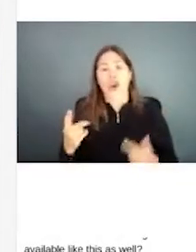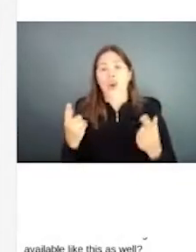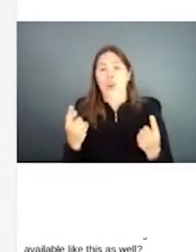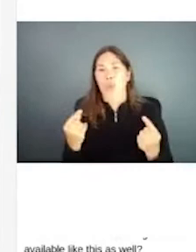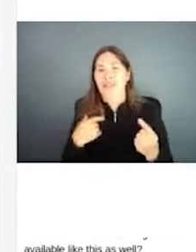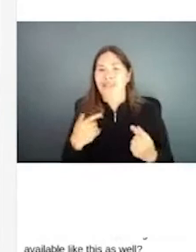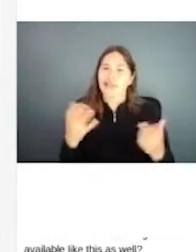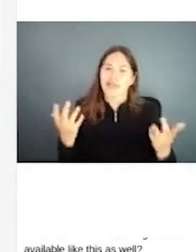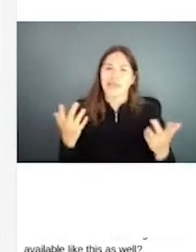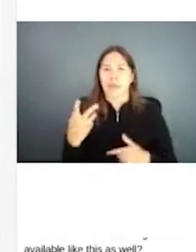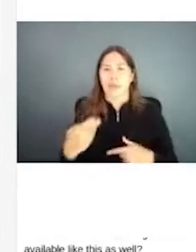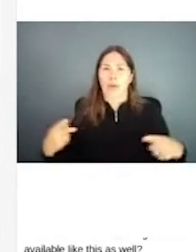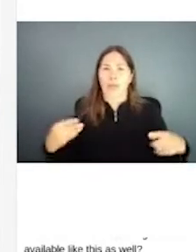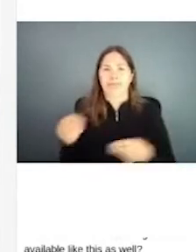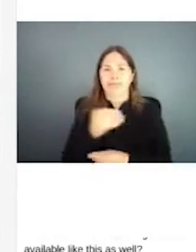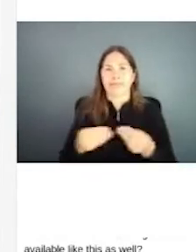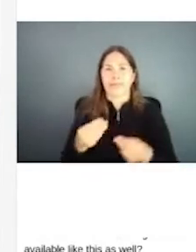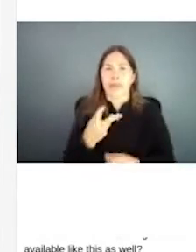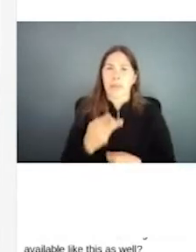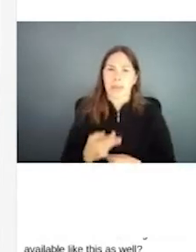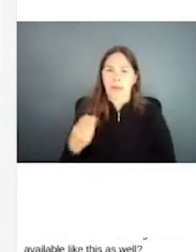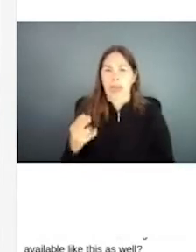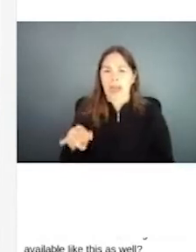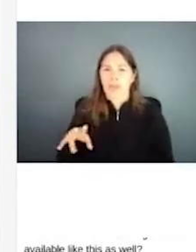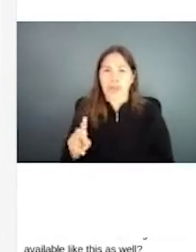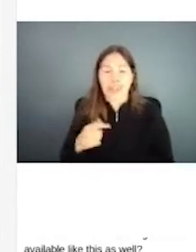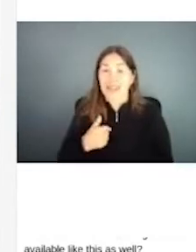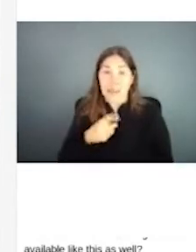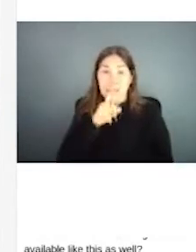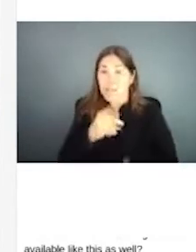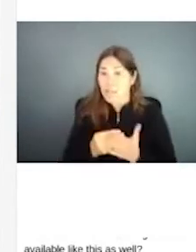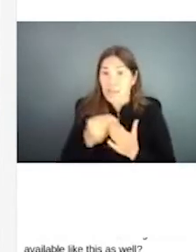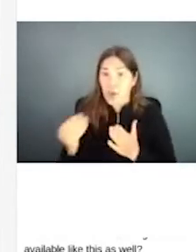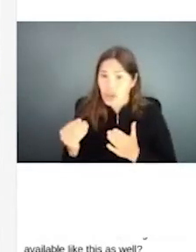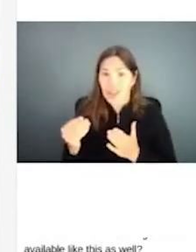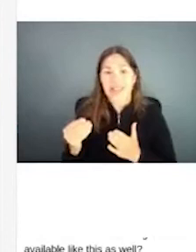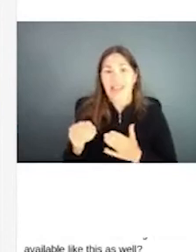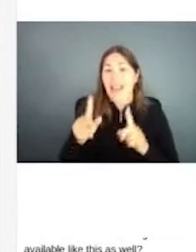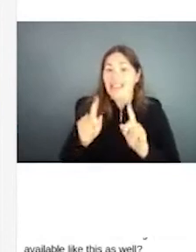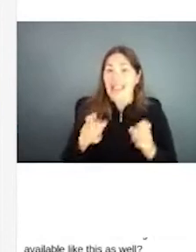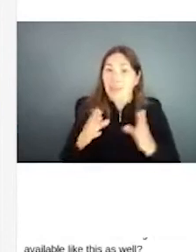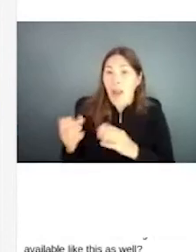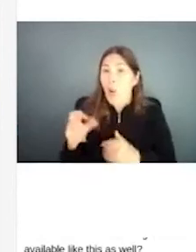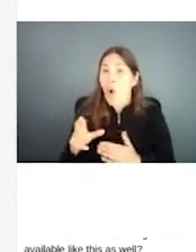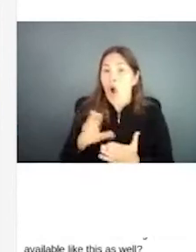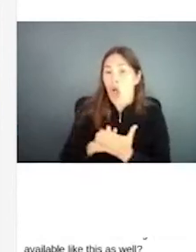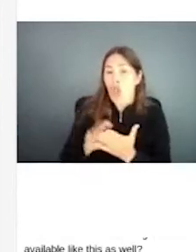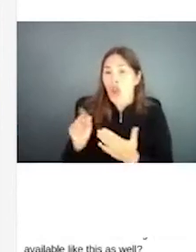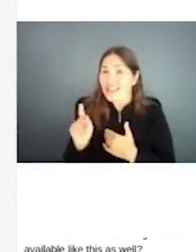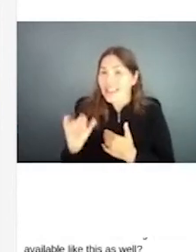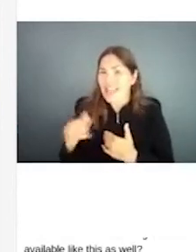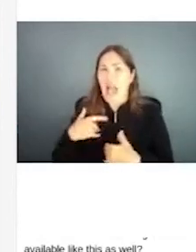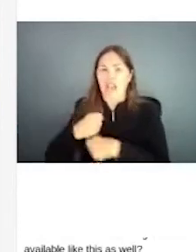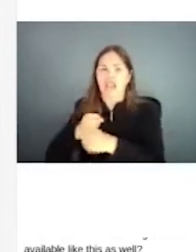of a hybrid model. I don't personally purchase the test prep or the LearnKey. I structure my own content, my